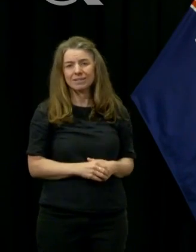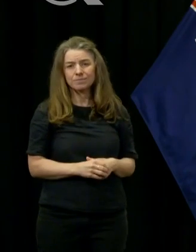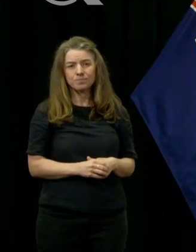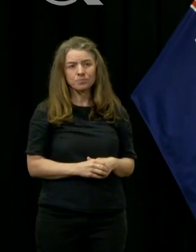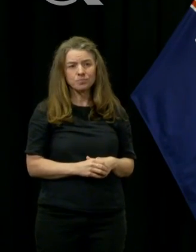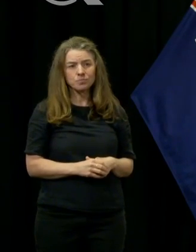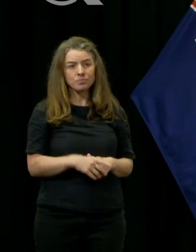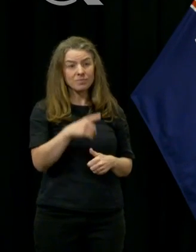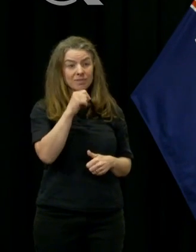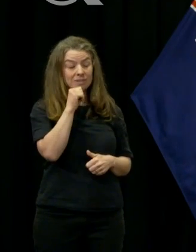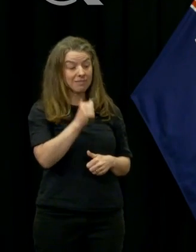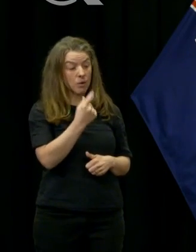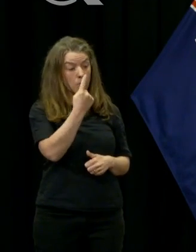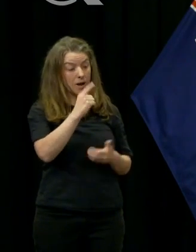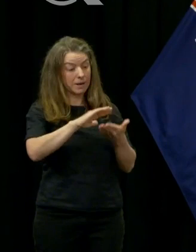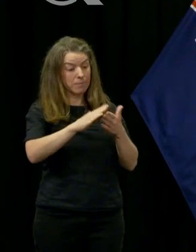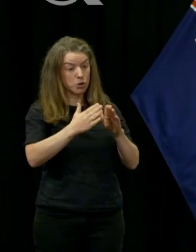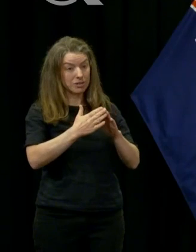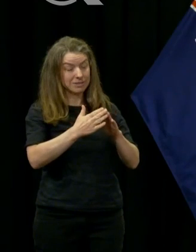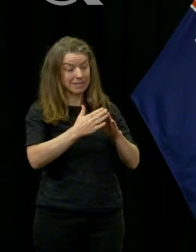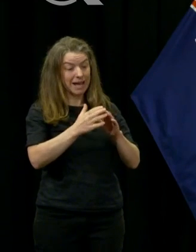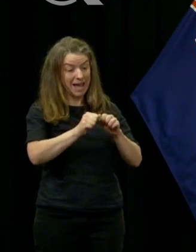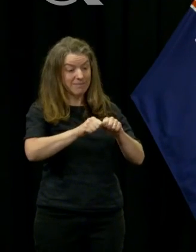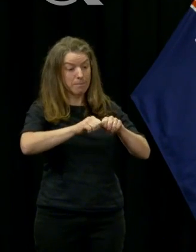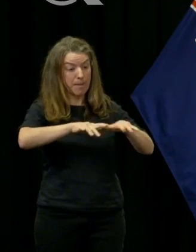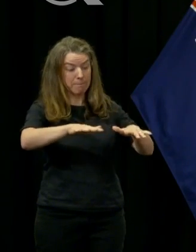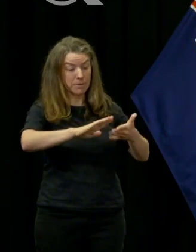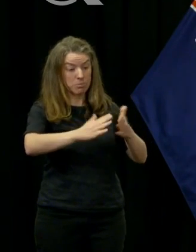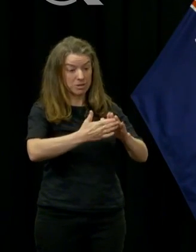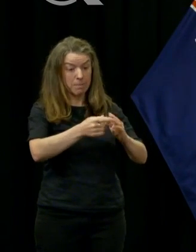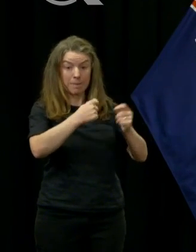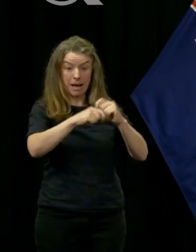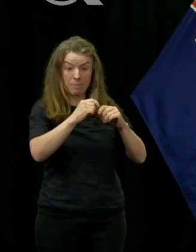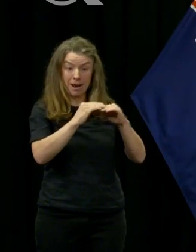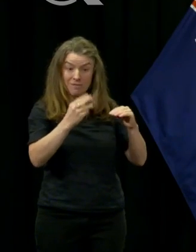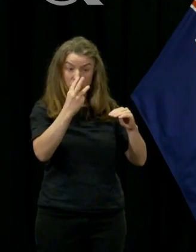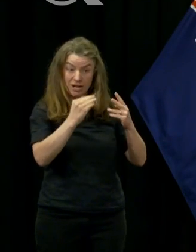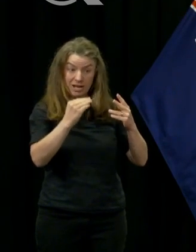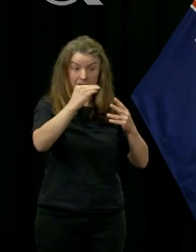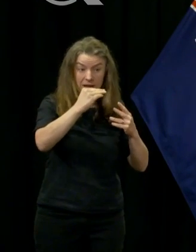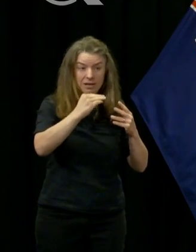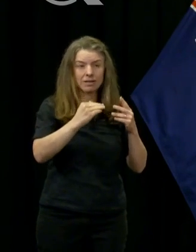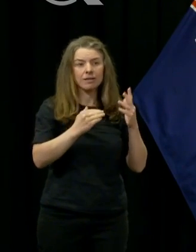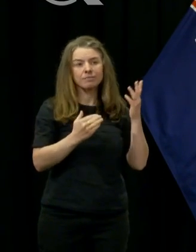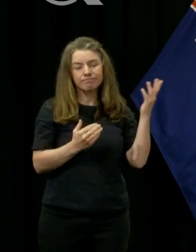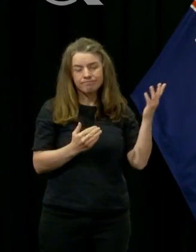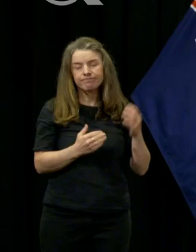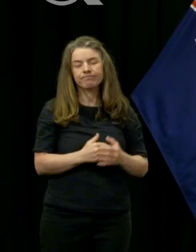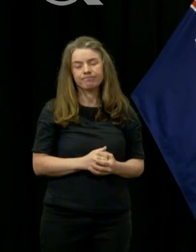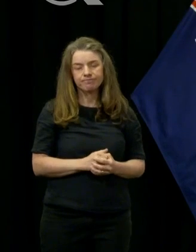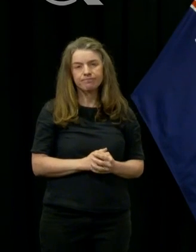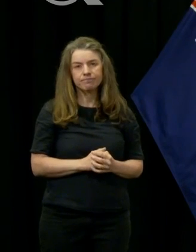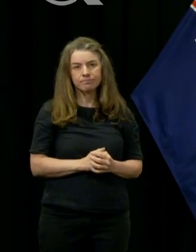instance of community transmission? I'll let the Director General answer that question. What we need to do is look at, of course, not just